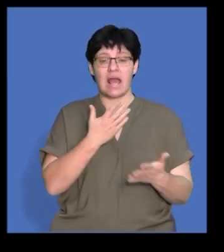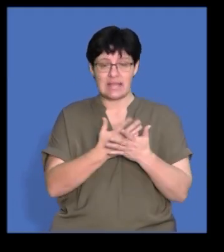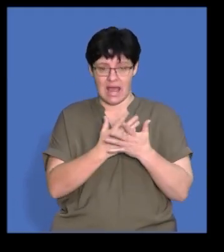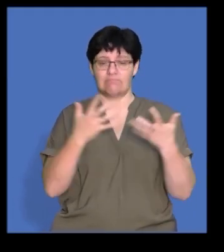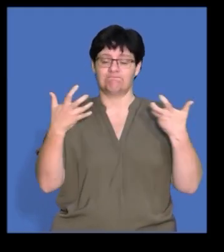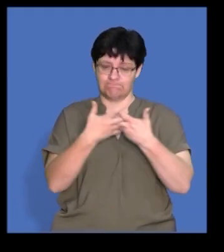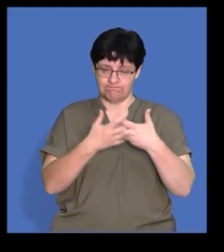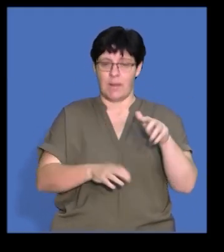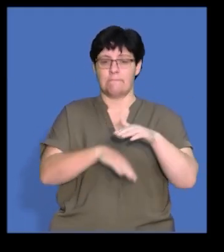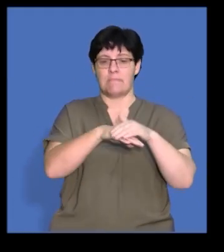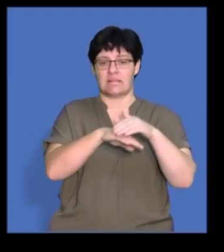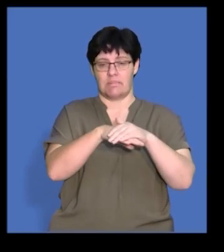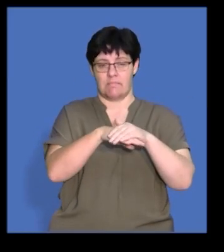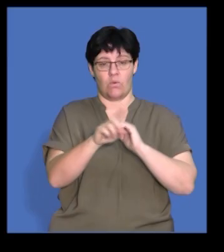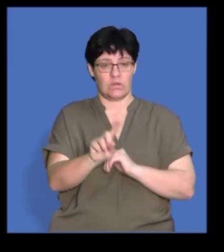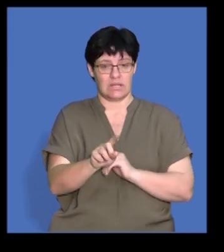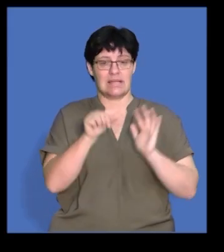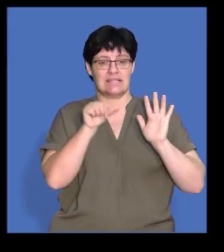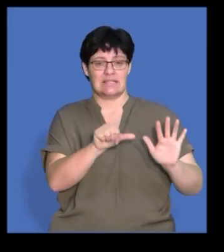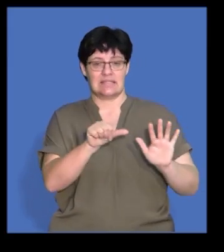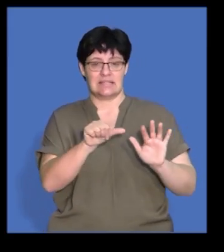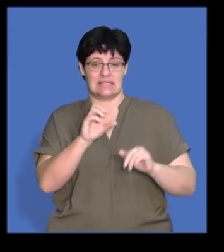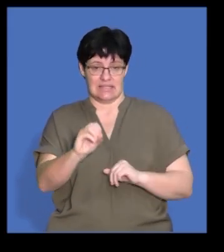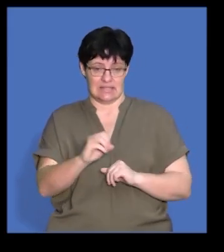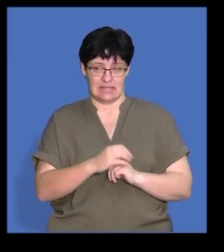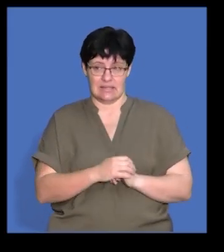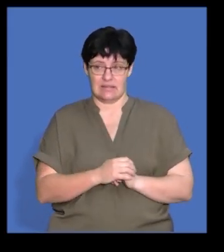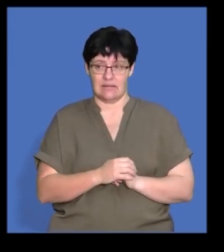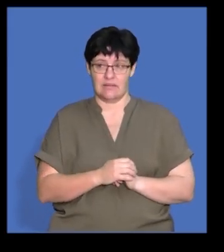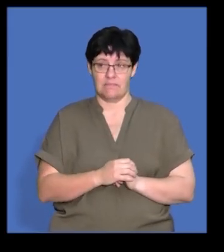a maximum of 60 mugs.